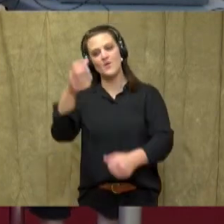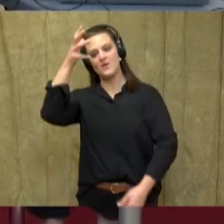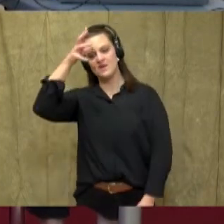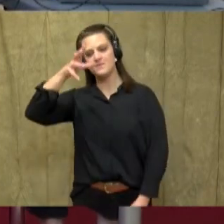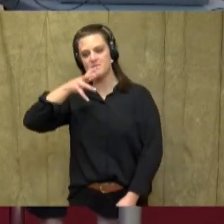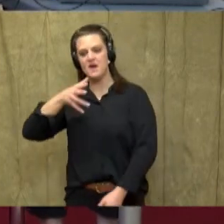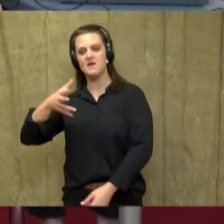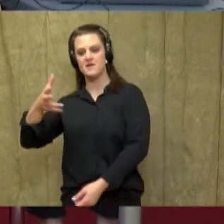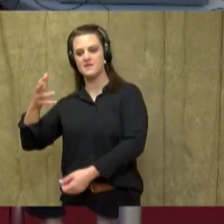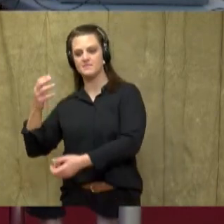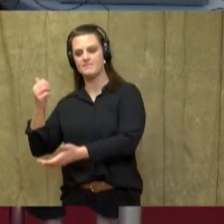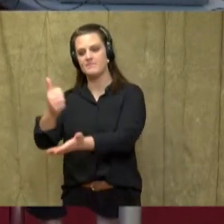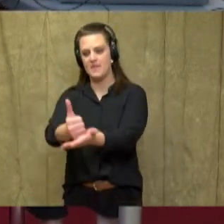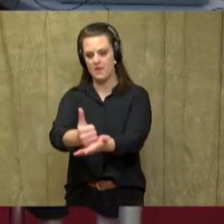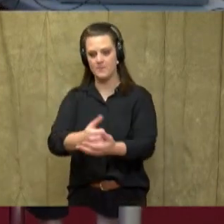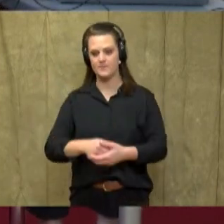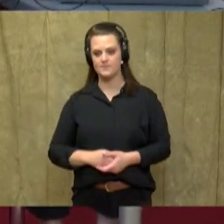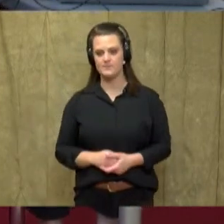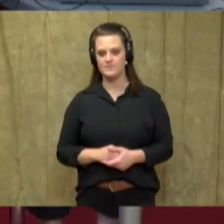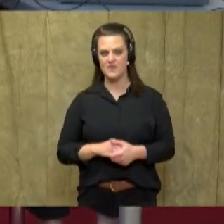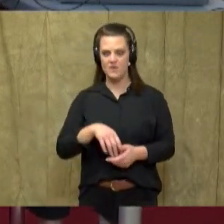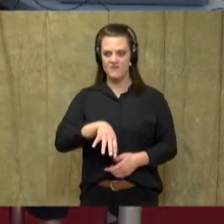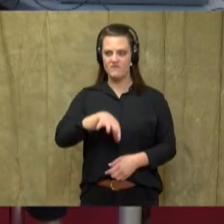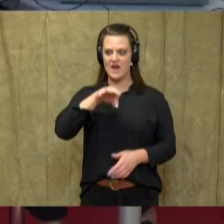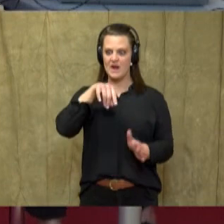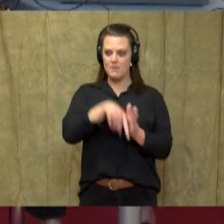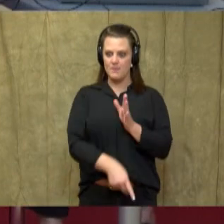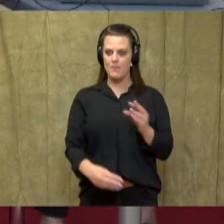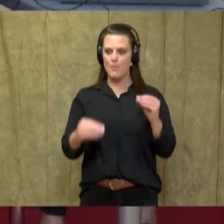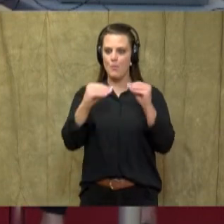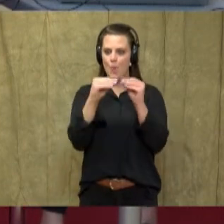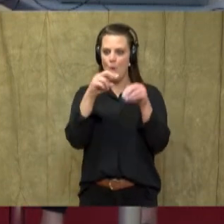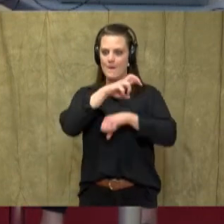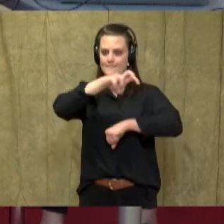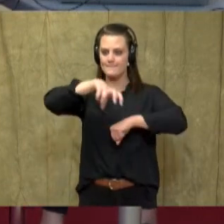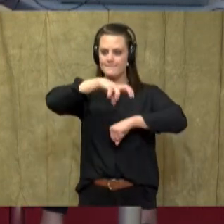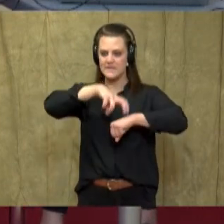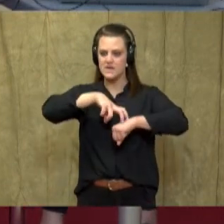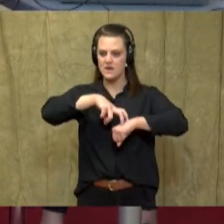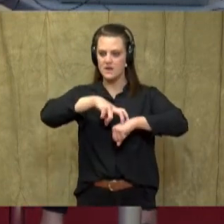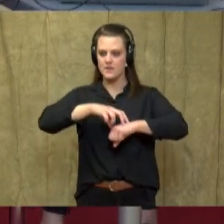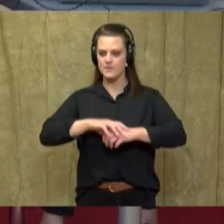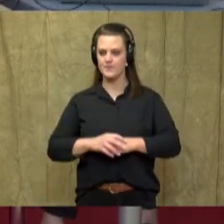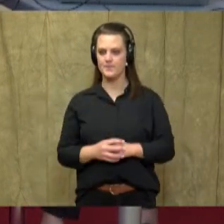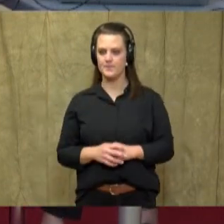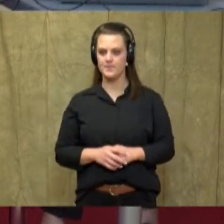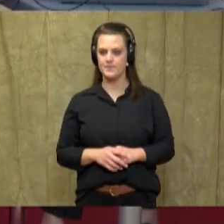permission, to find out more about the potato. Boys and girls,